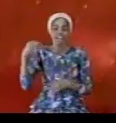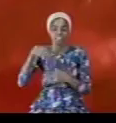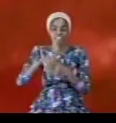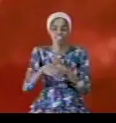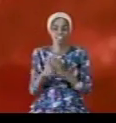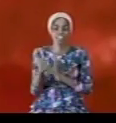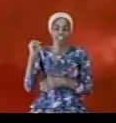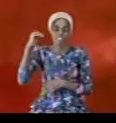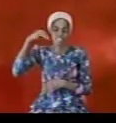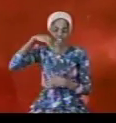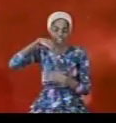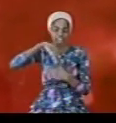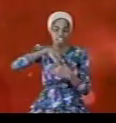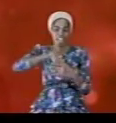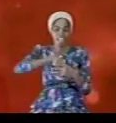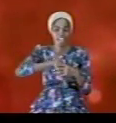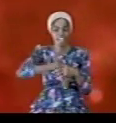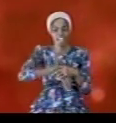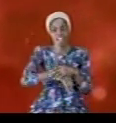inside, on the